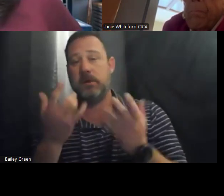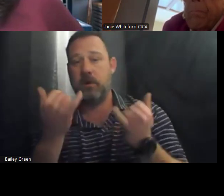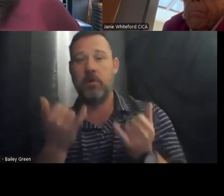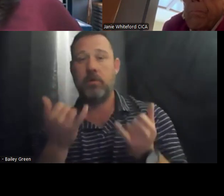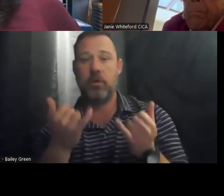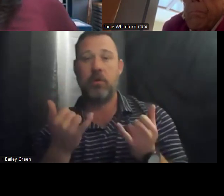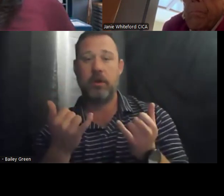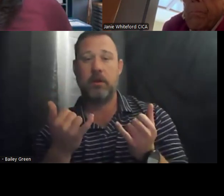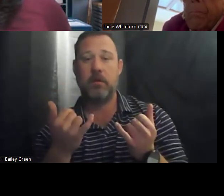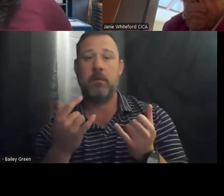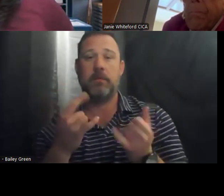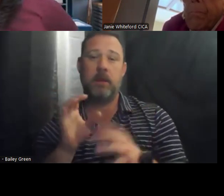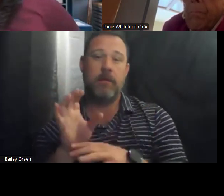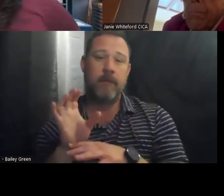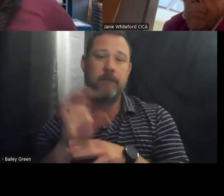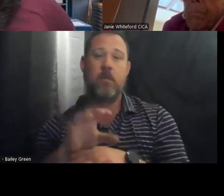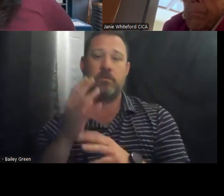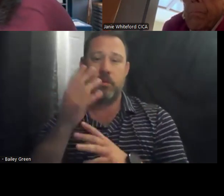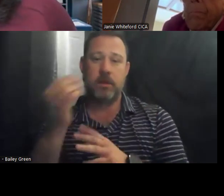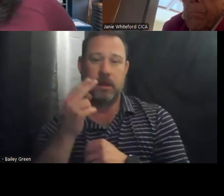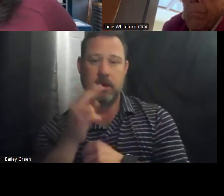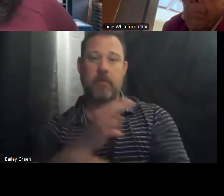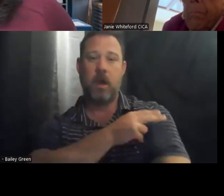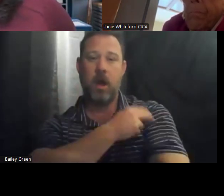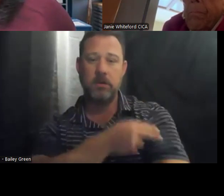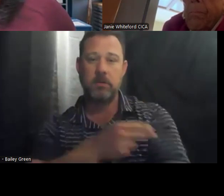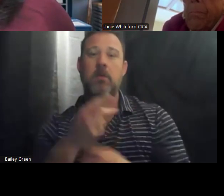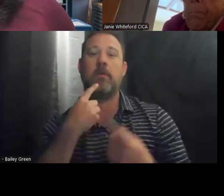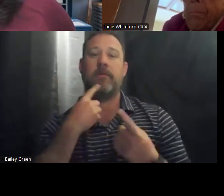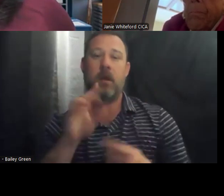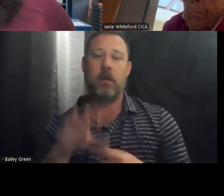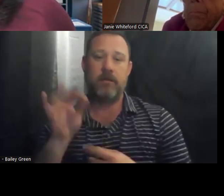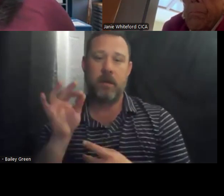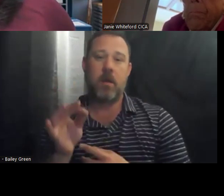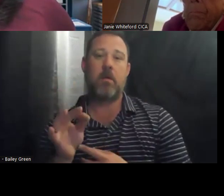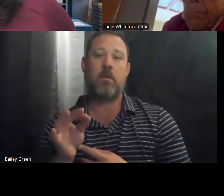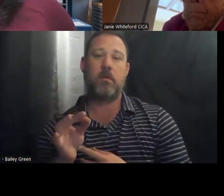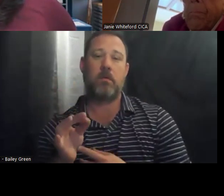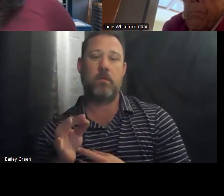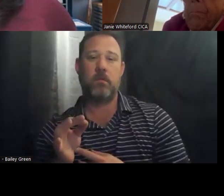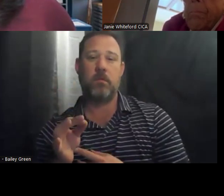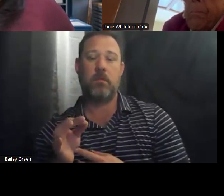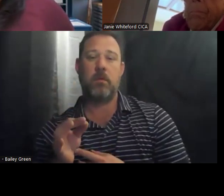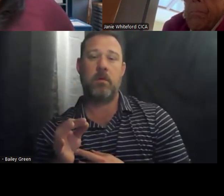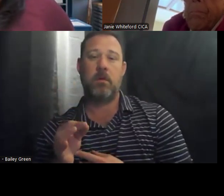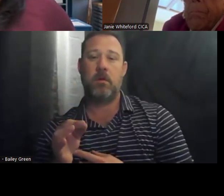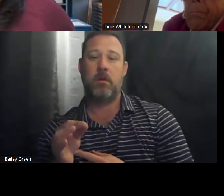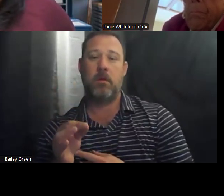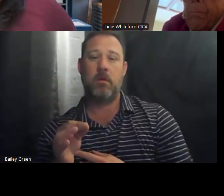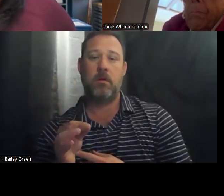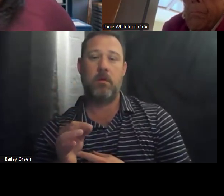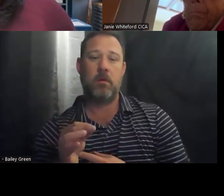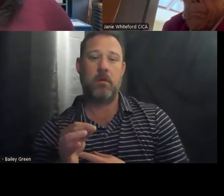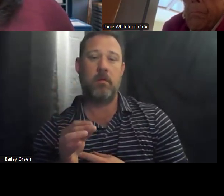currently as of today, being forced to leave the hospital. They finally found one, because I convinced him